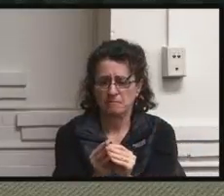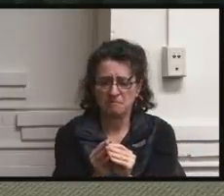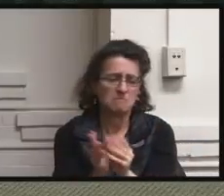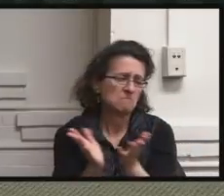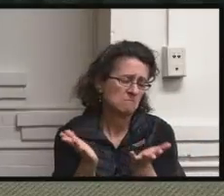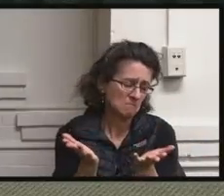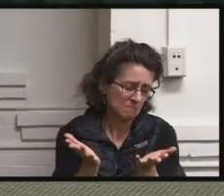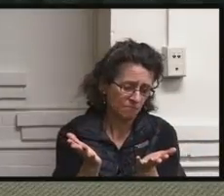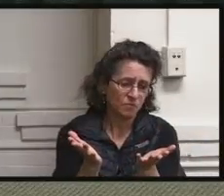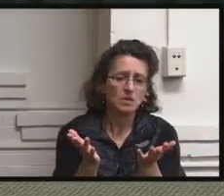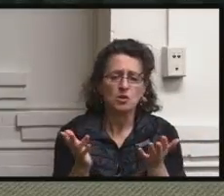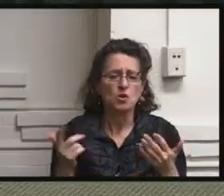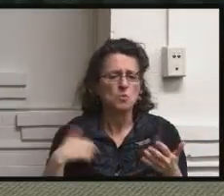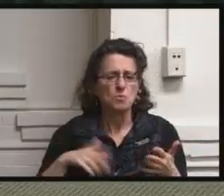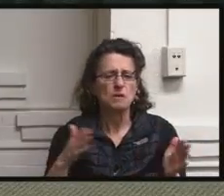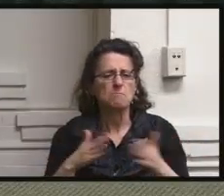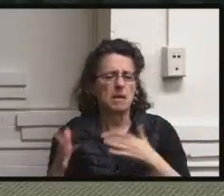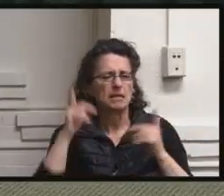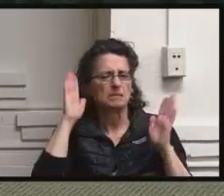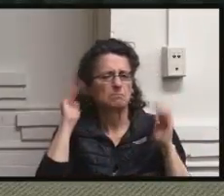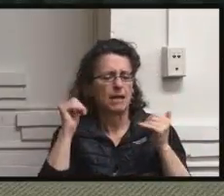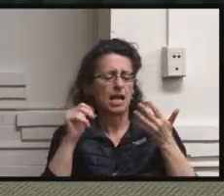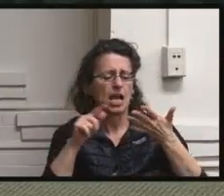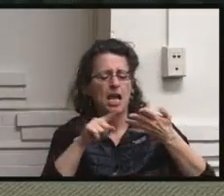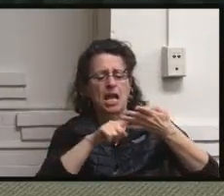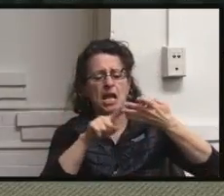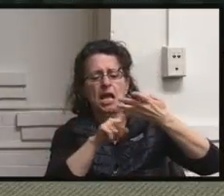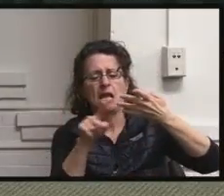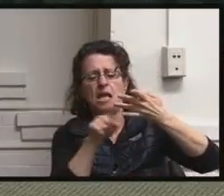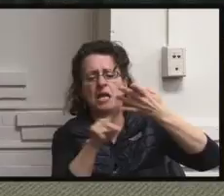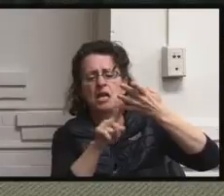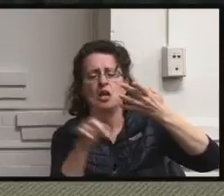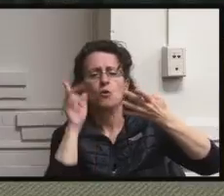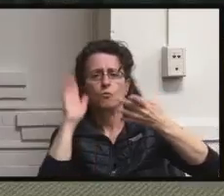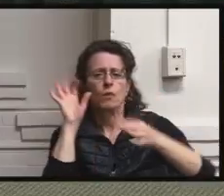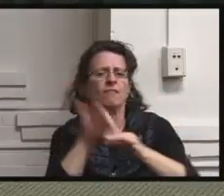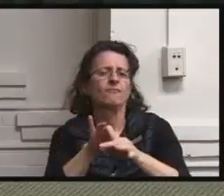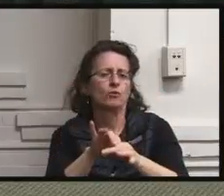planned that in the third or the fourth week in January, we're going to vote on how to proceed.